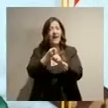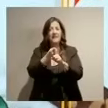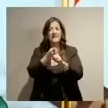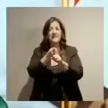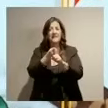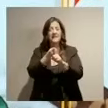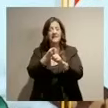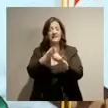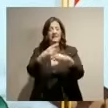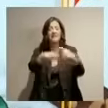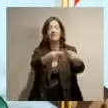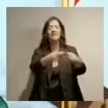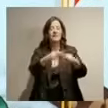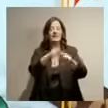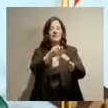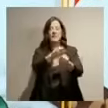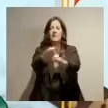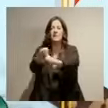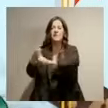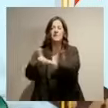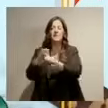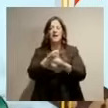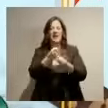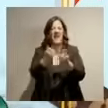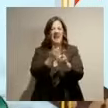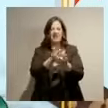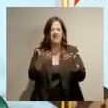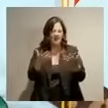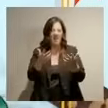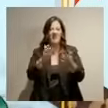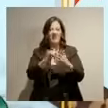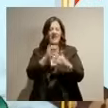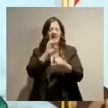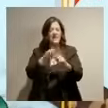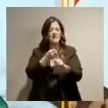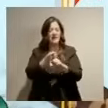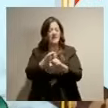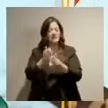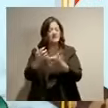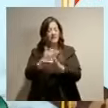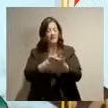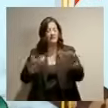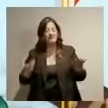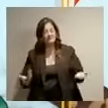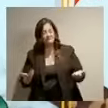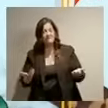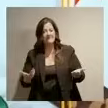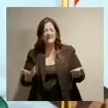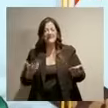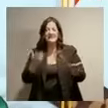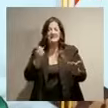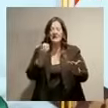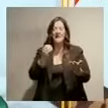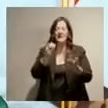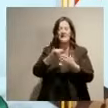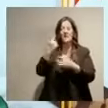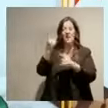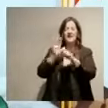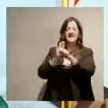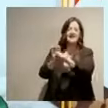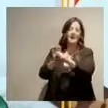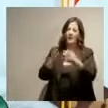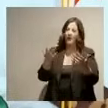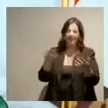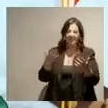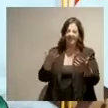well beyond those that are often promoted, I would consider our financial delays as just another example of